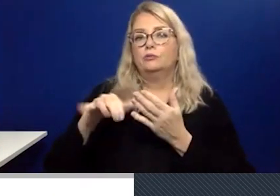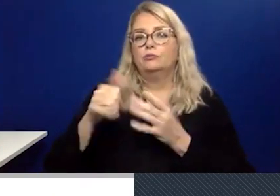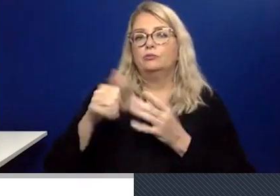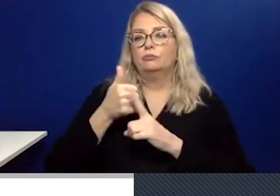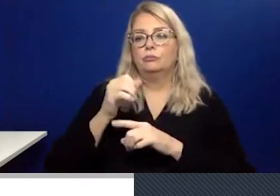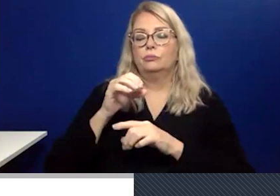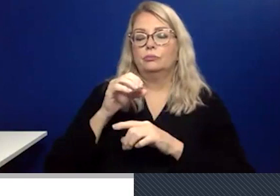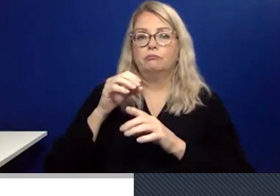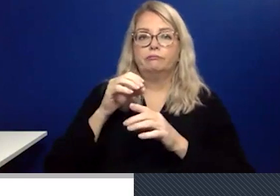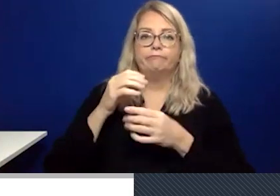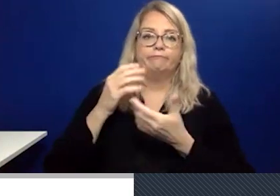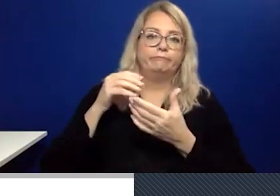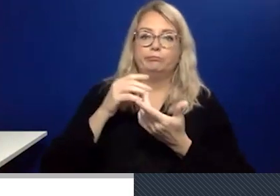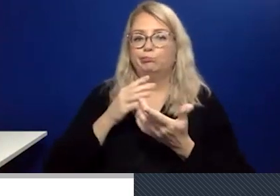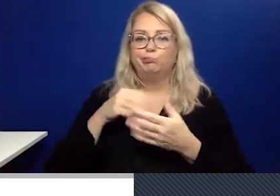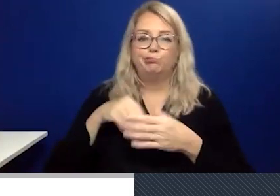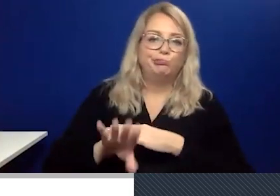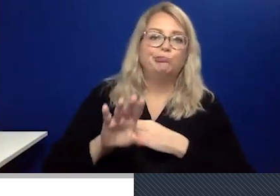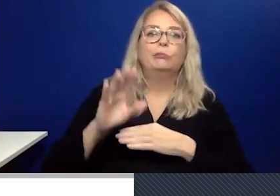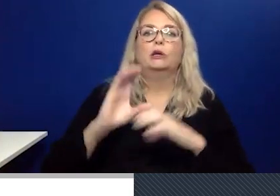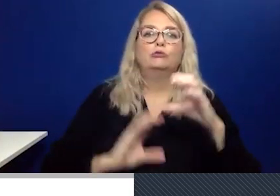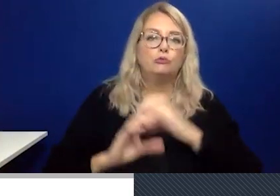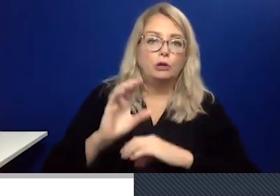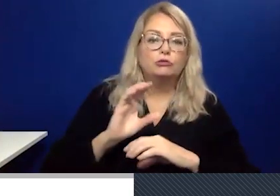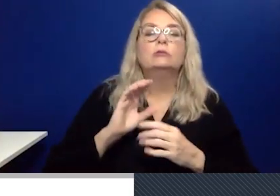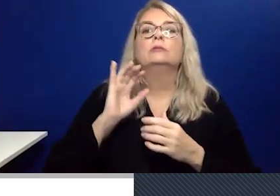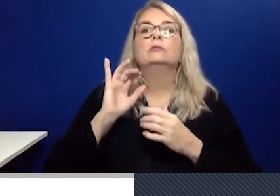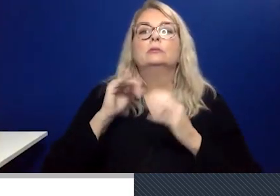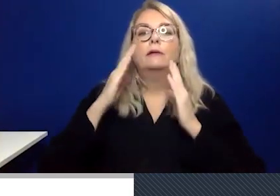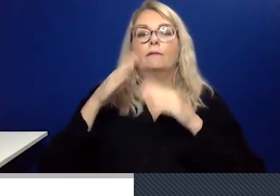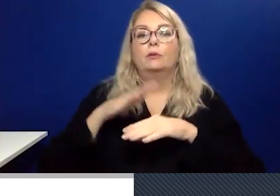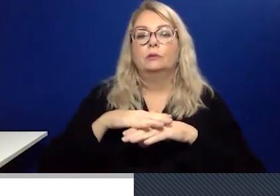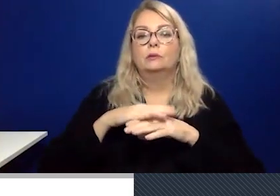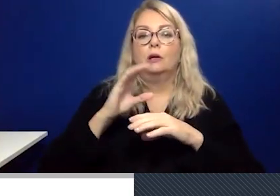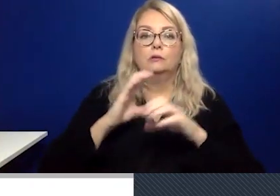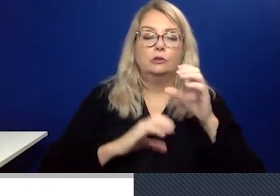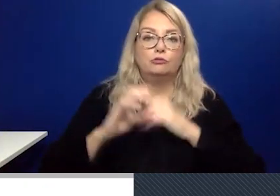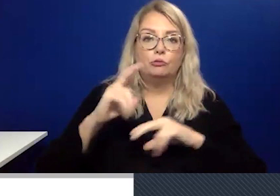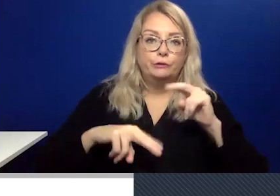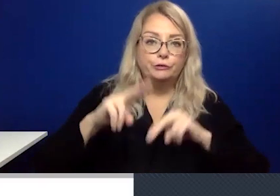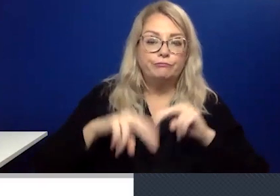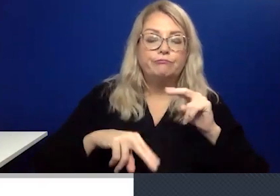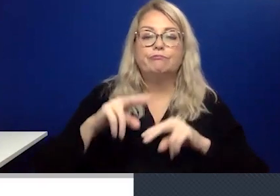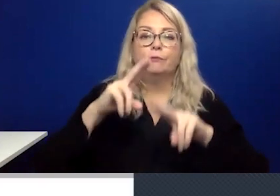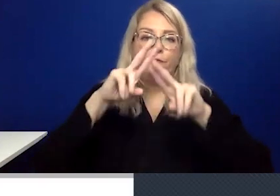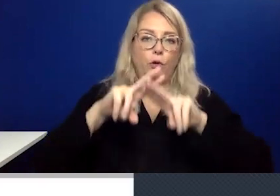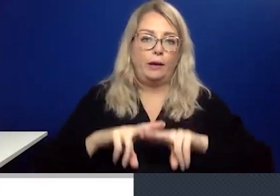the class that they do will have a focus on construction-related